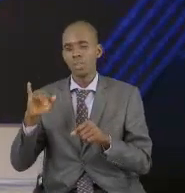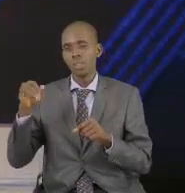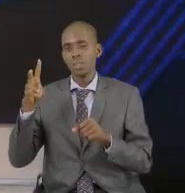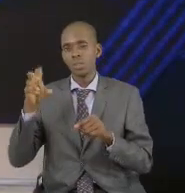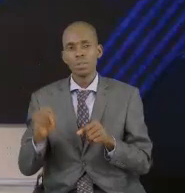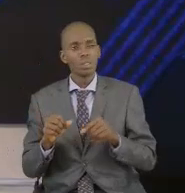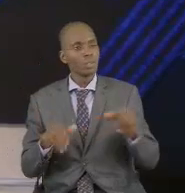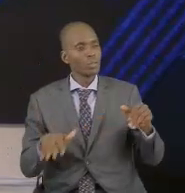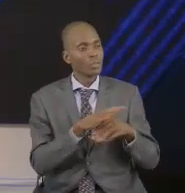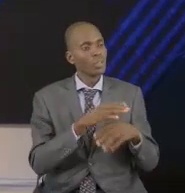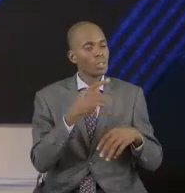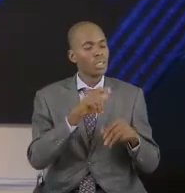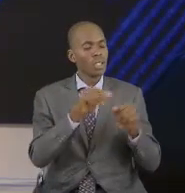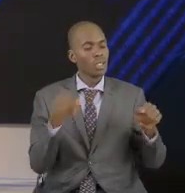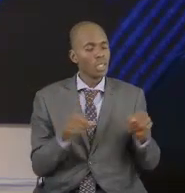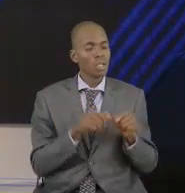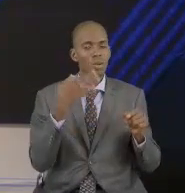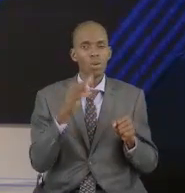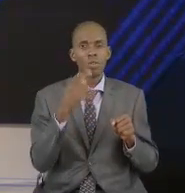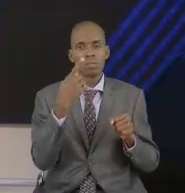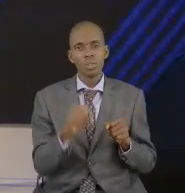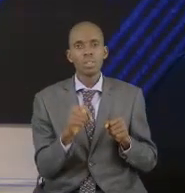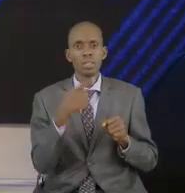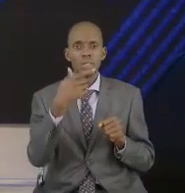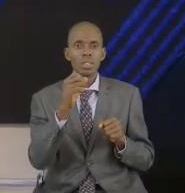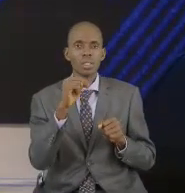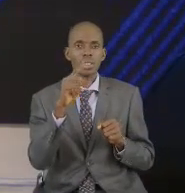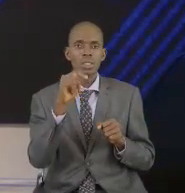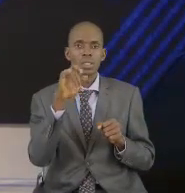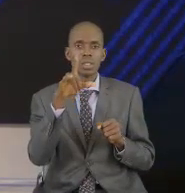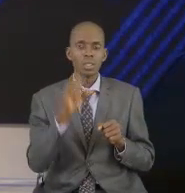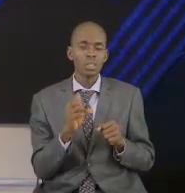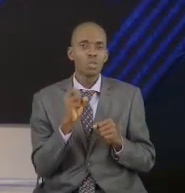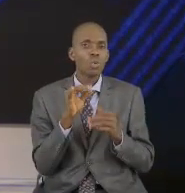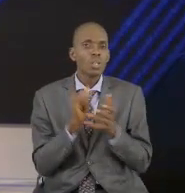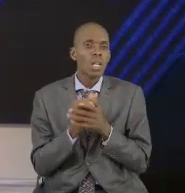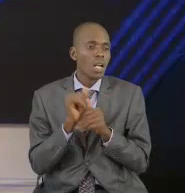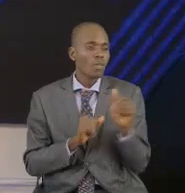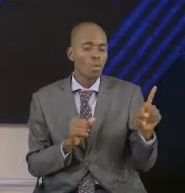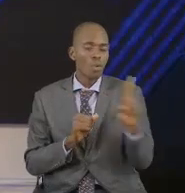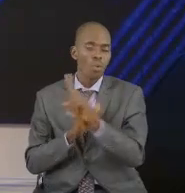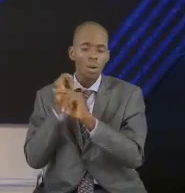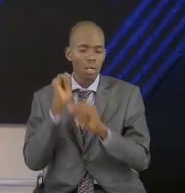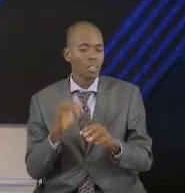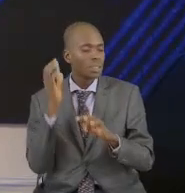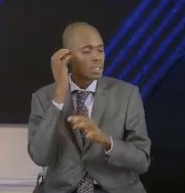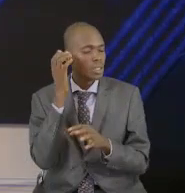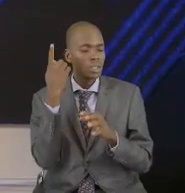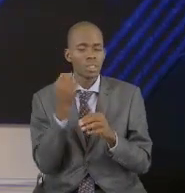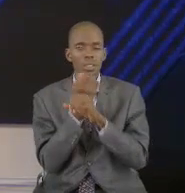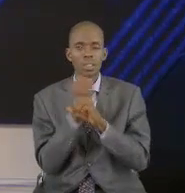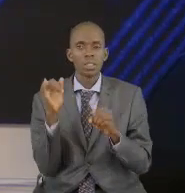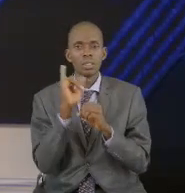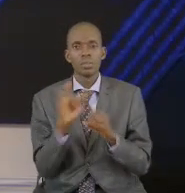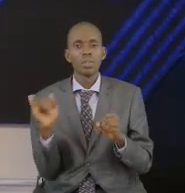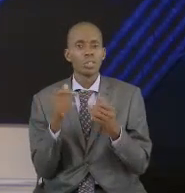that everyone in the world can hear the saving gospel, the sanctifying gospel,